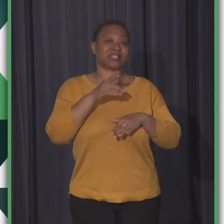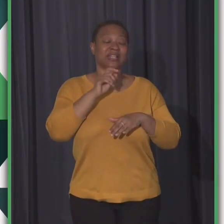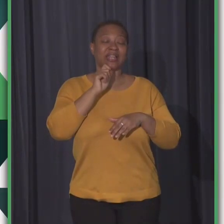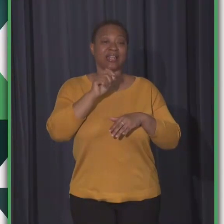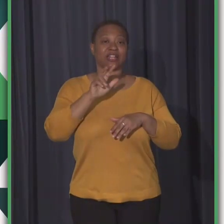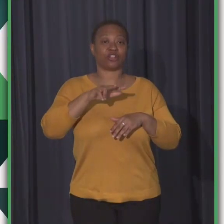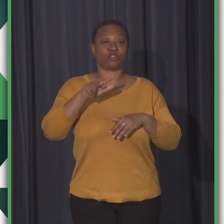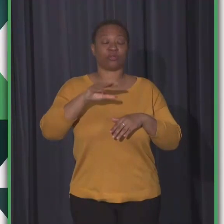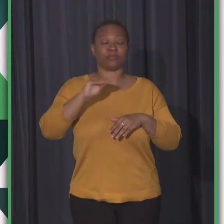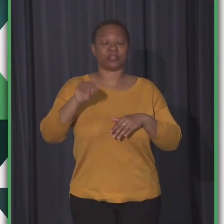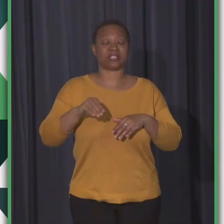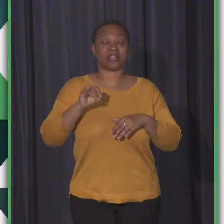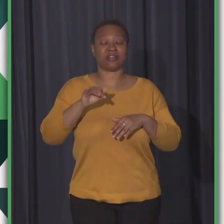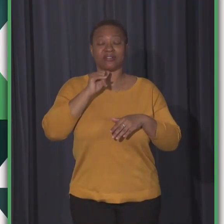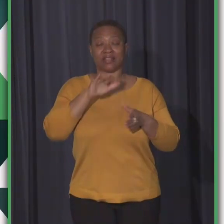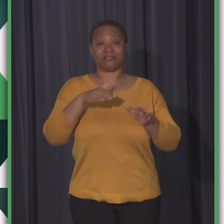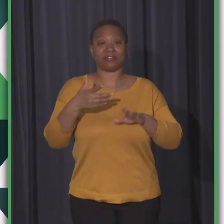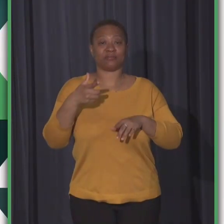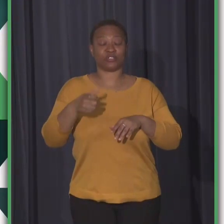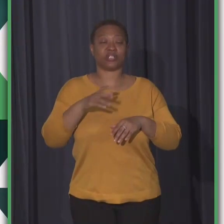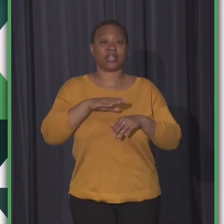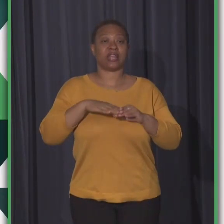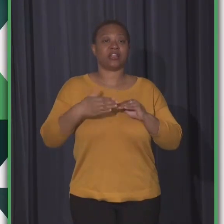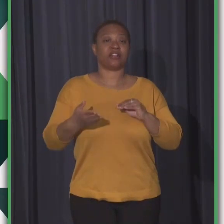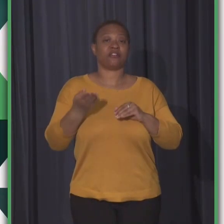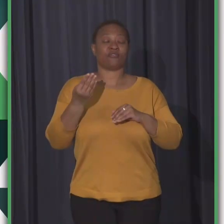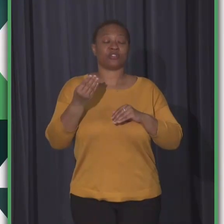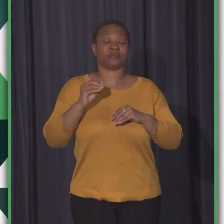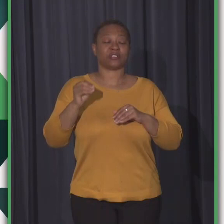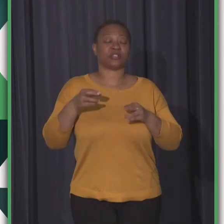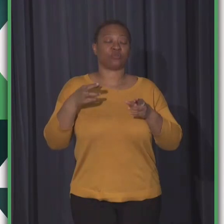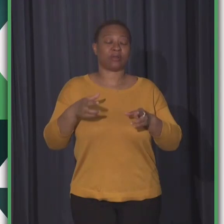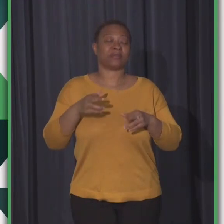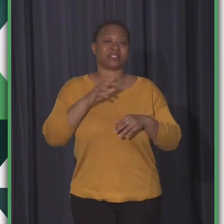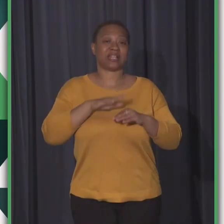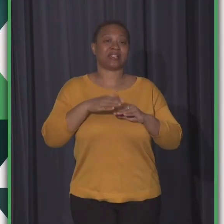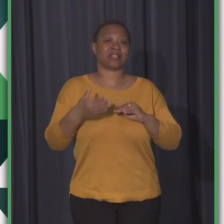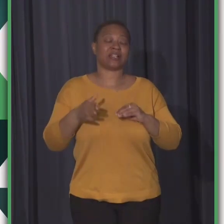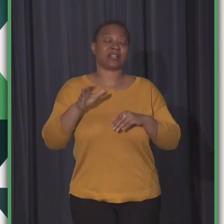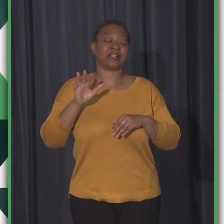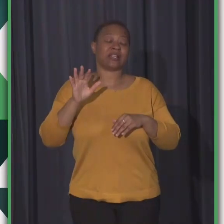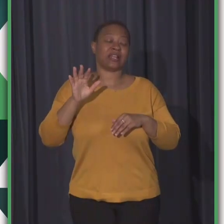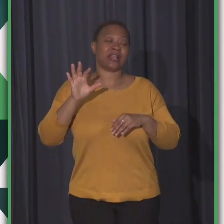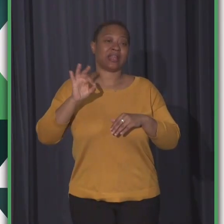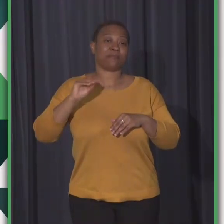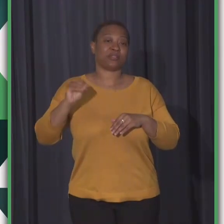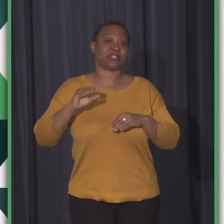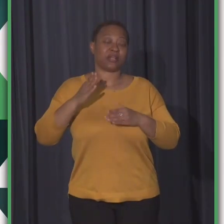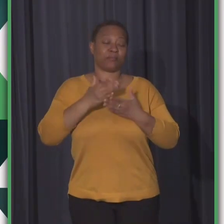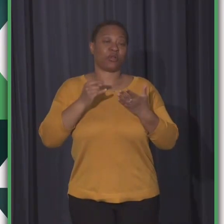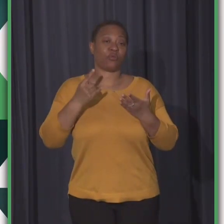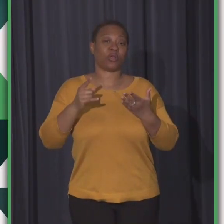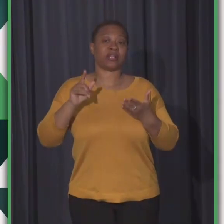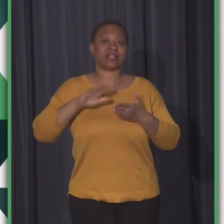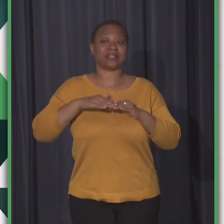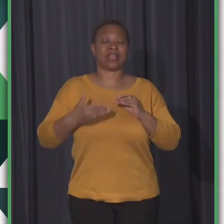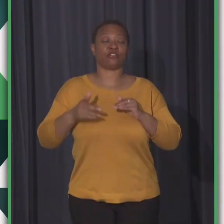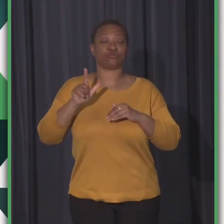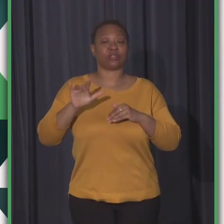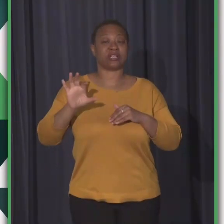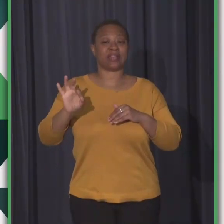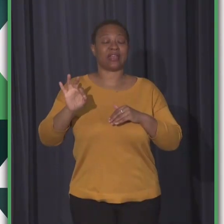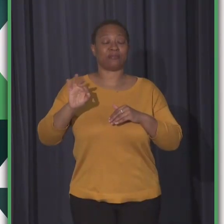shootings, down 14% in robberies, and down 9% in total Part 1 crimes, and we're down 29%